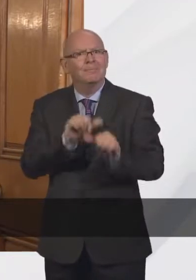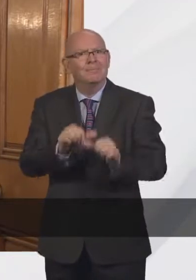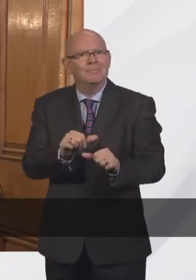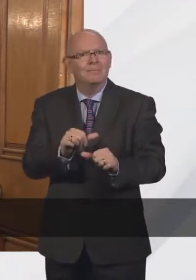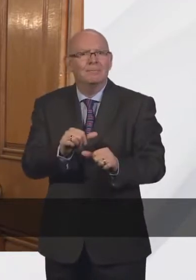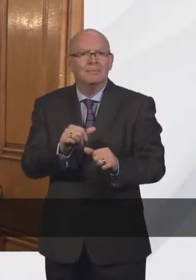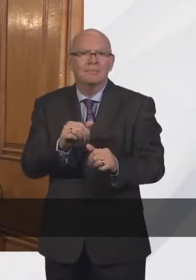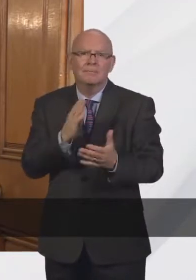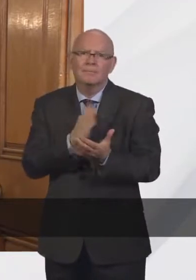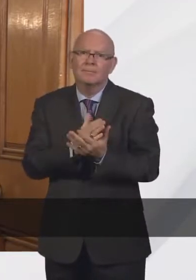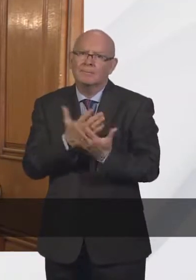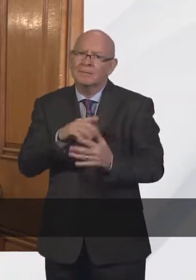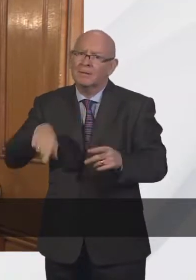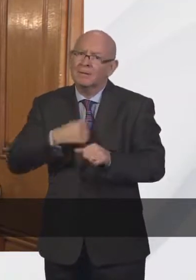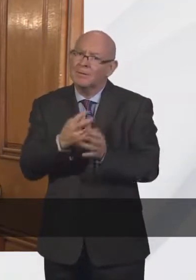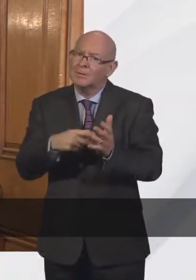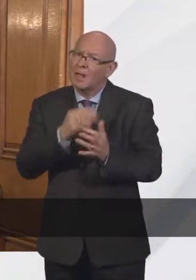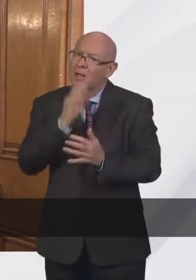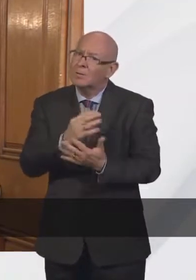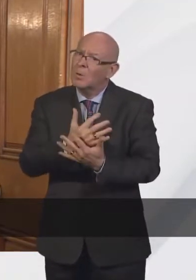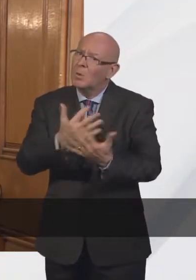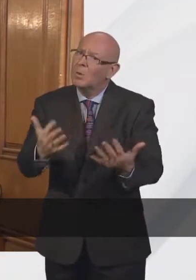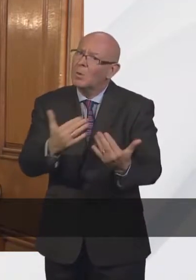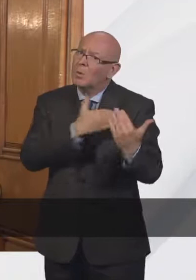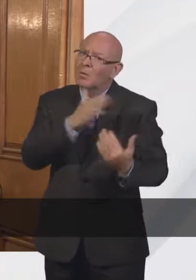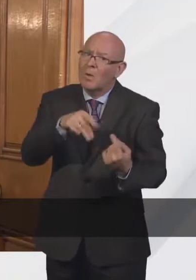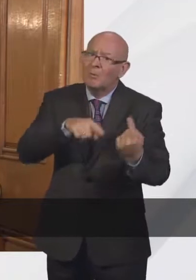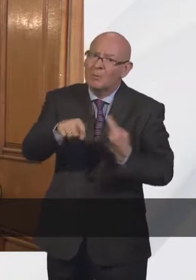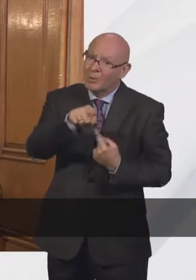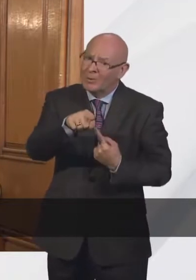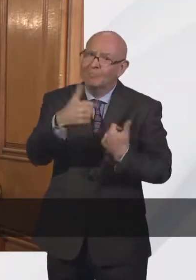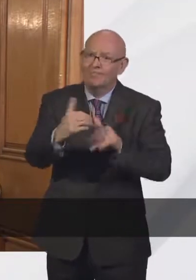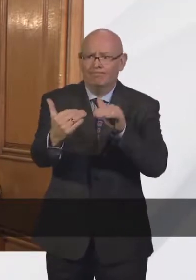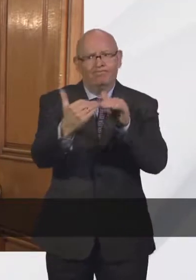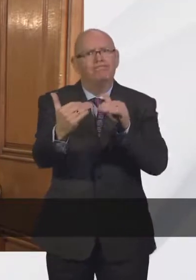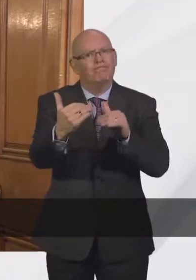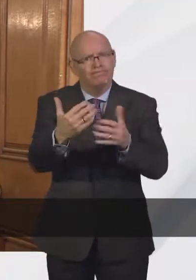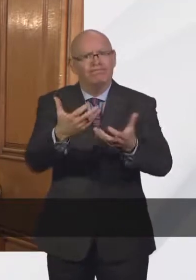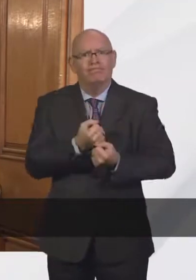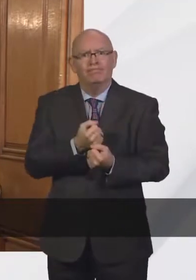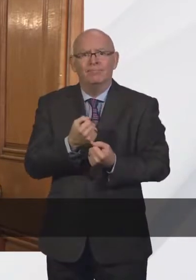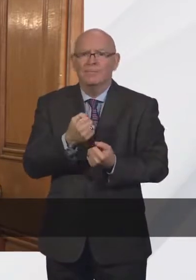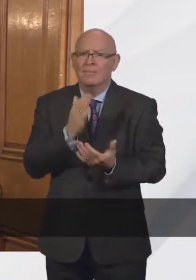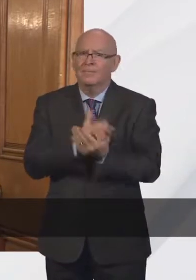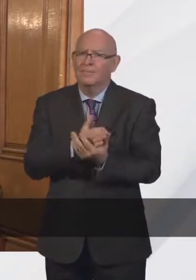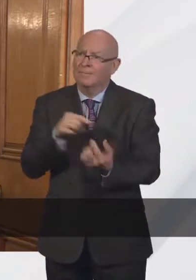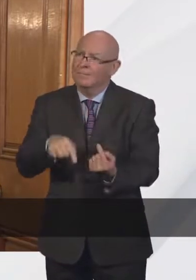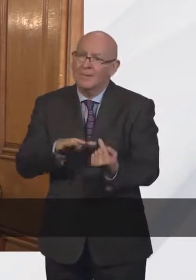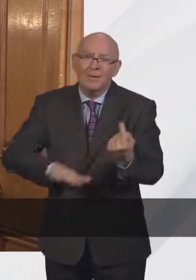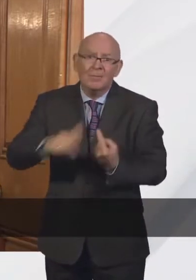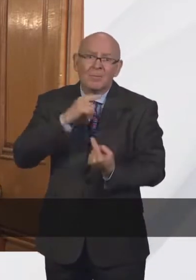that wants to take advantage of our carelessness. There will be, I'm afraid, there will